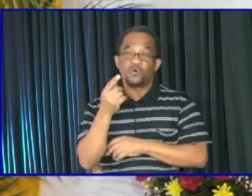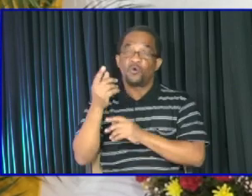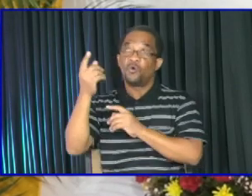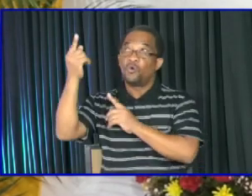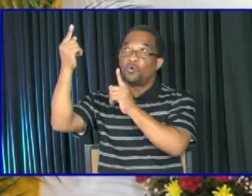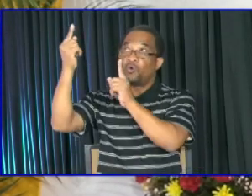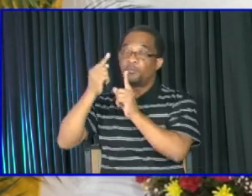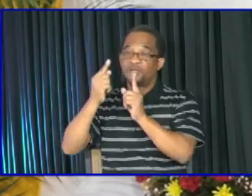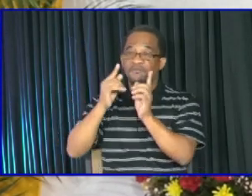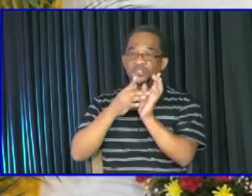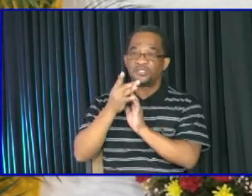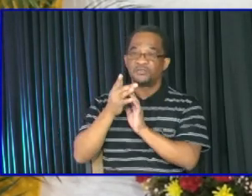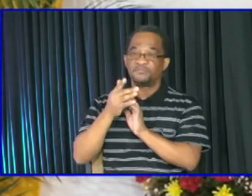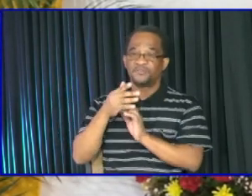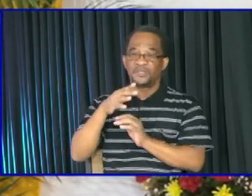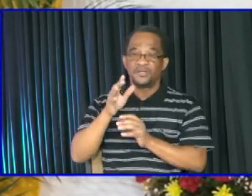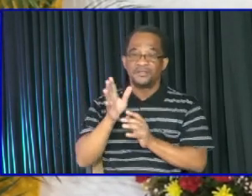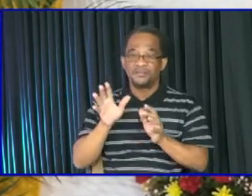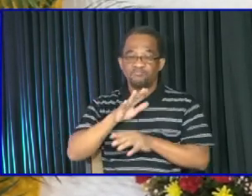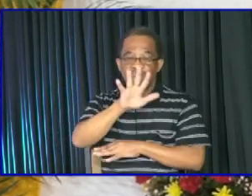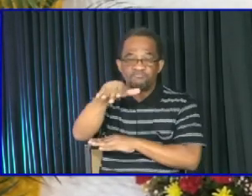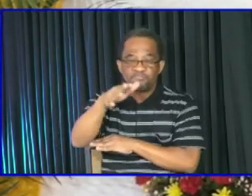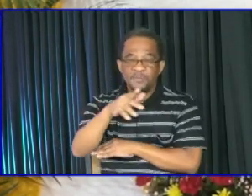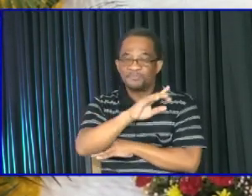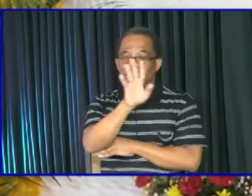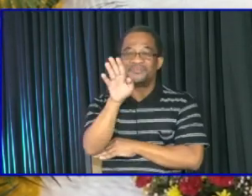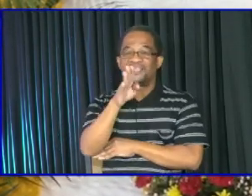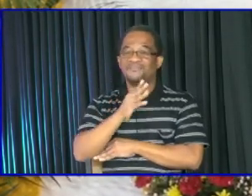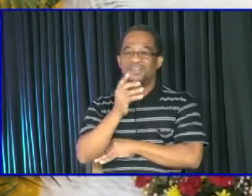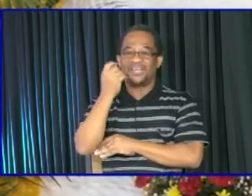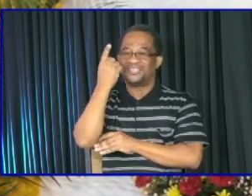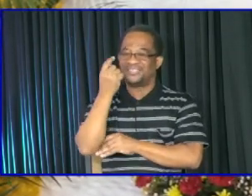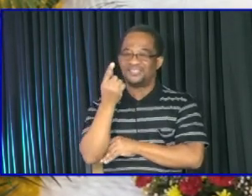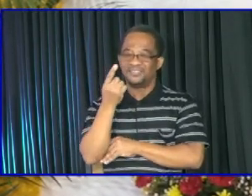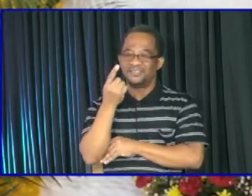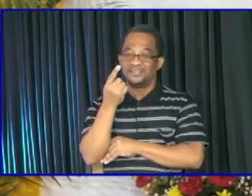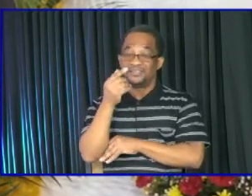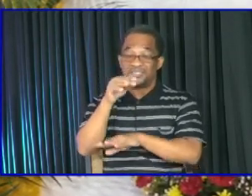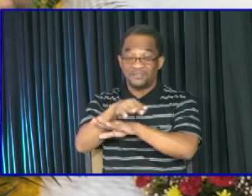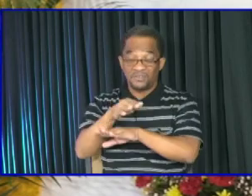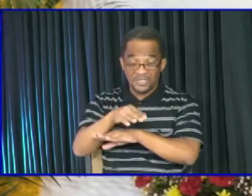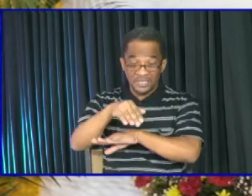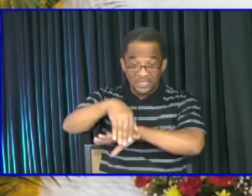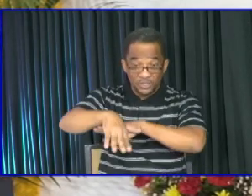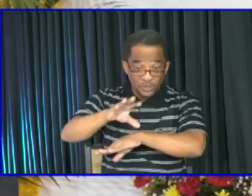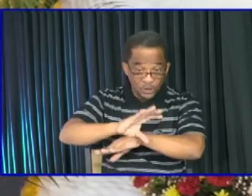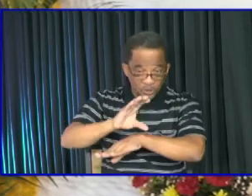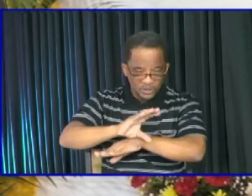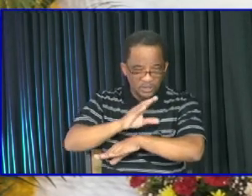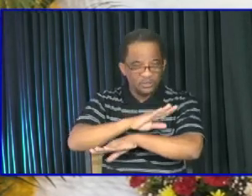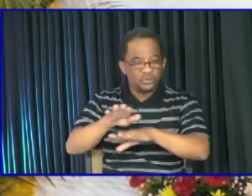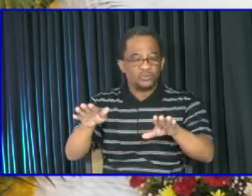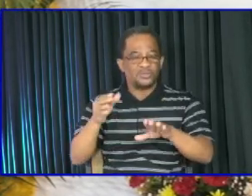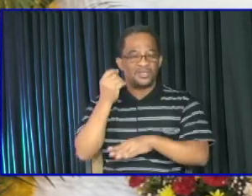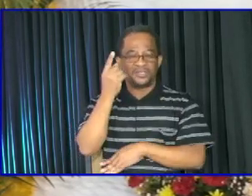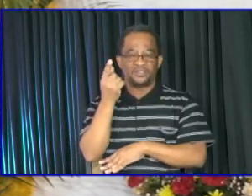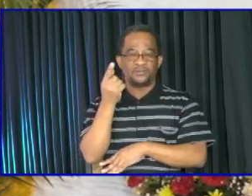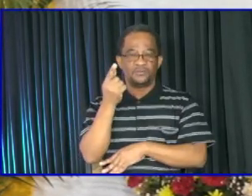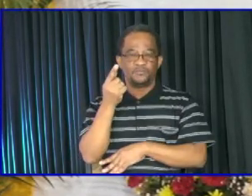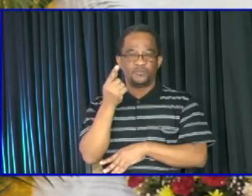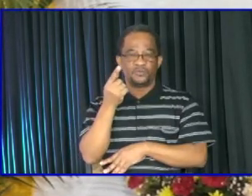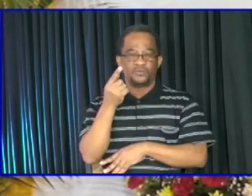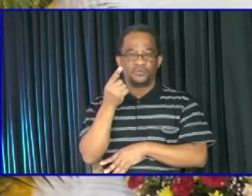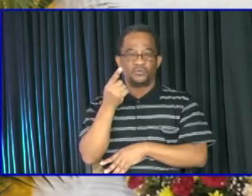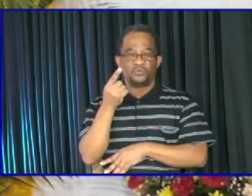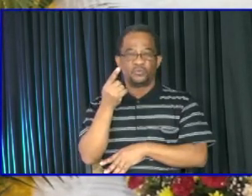They never understood it. So this evening, you could be in a church and you do not understand the purpose of